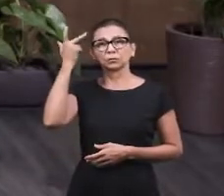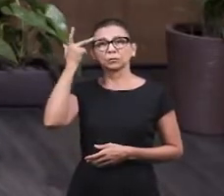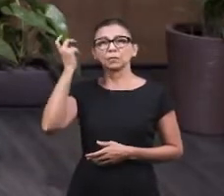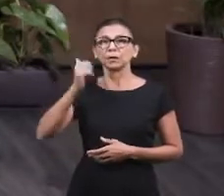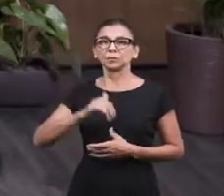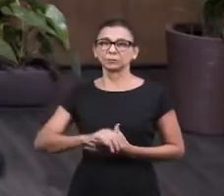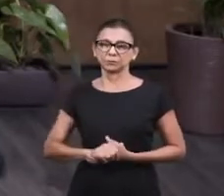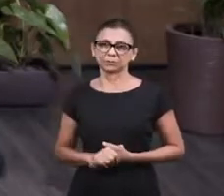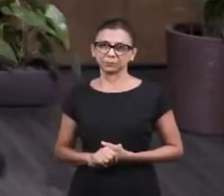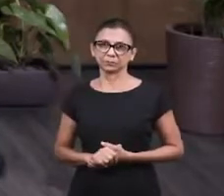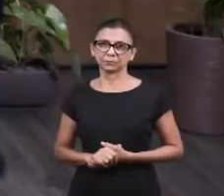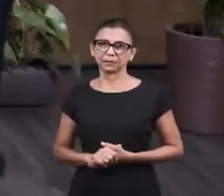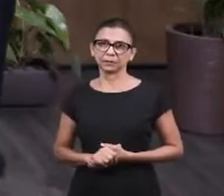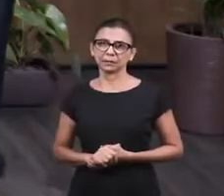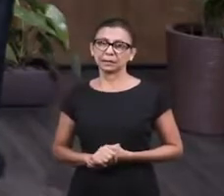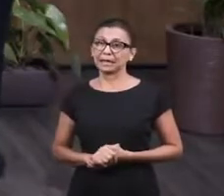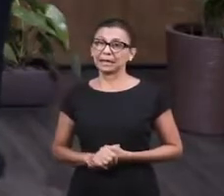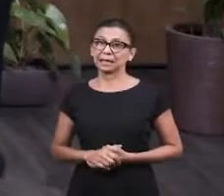the end of the day,